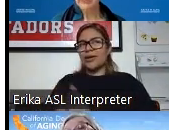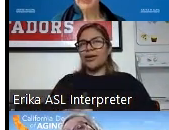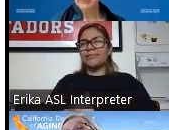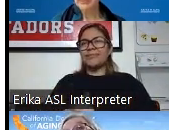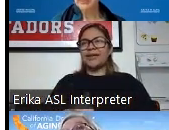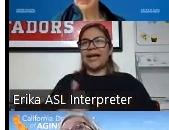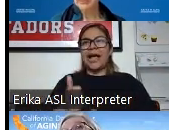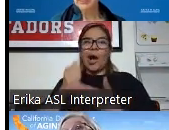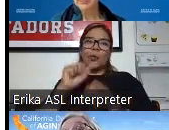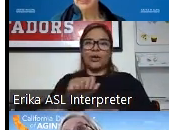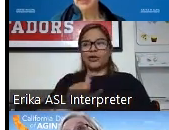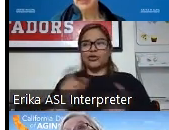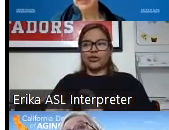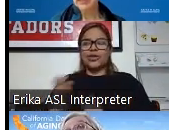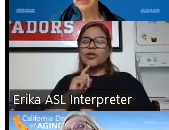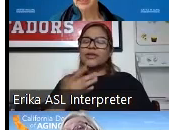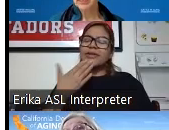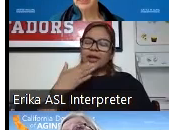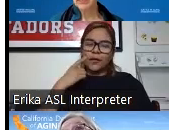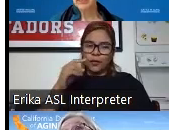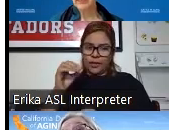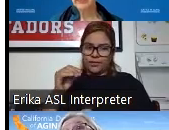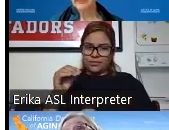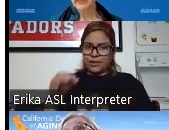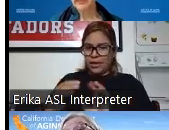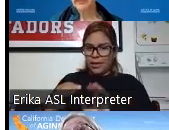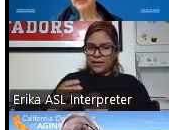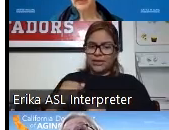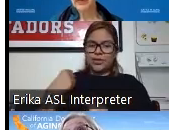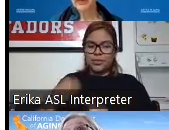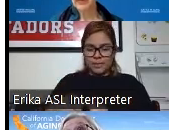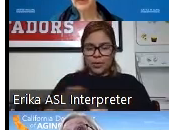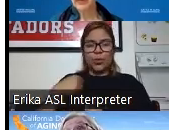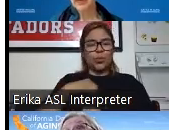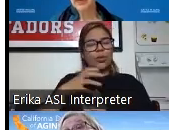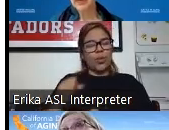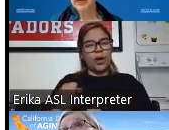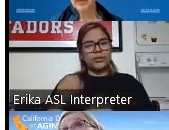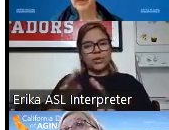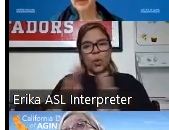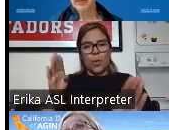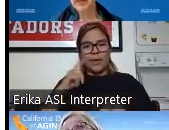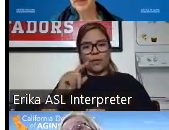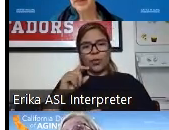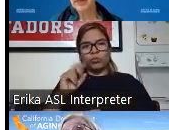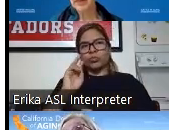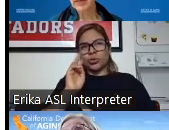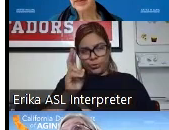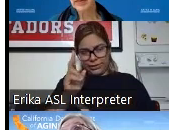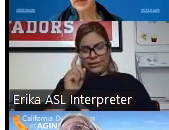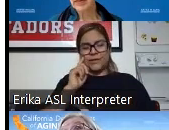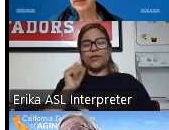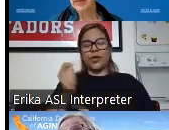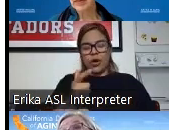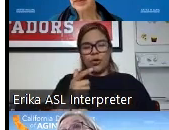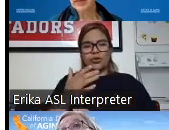you so much for your public comment. We want to allow enough time for your other colleagues on the call, and